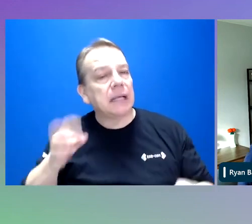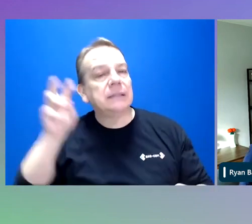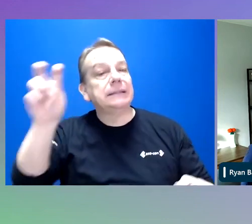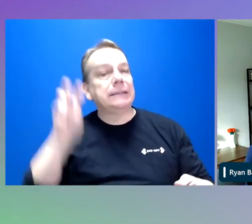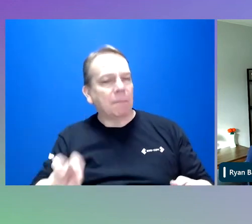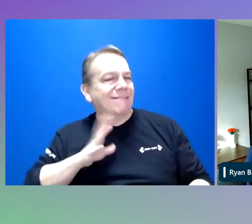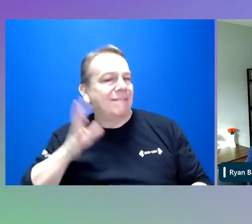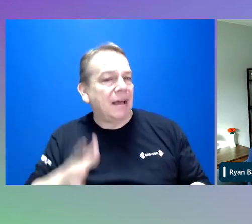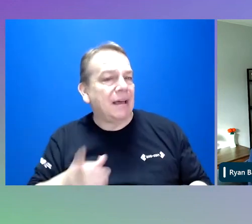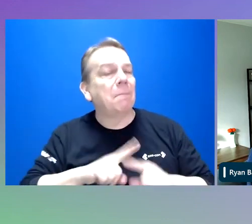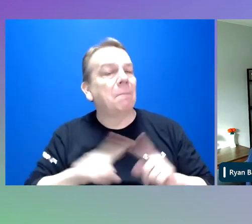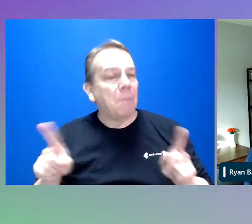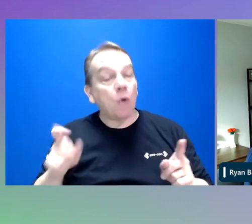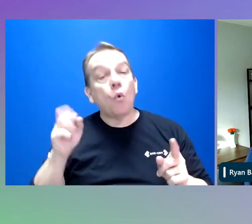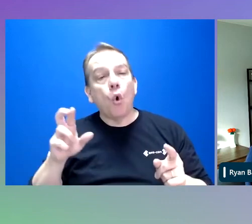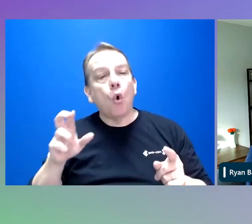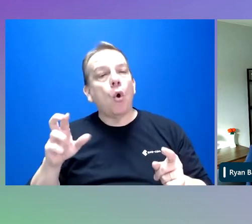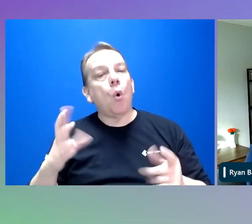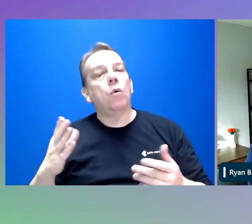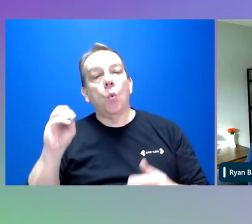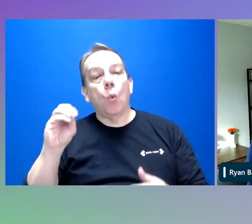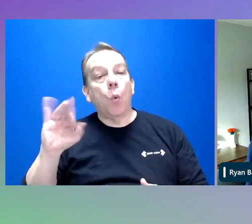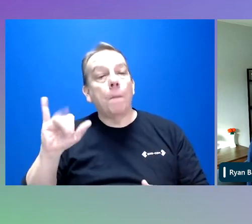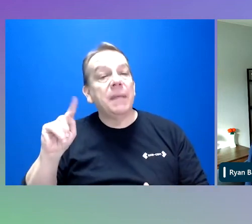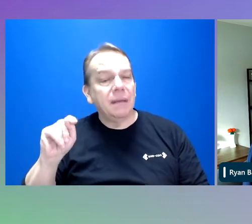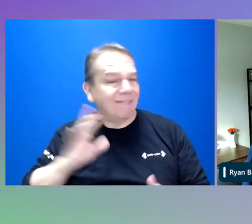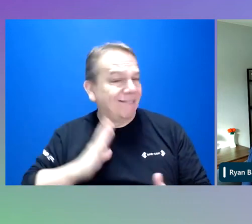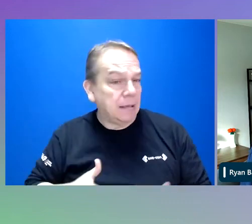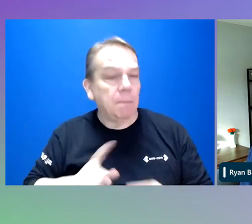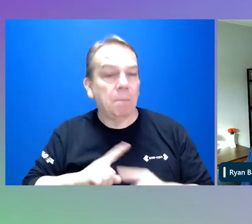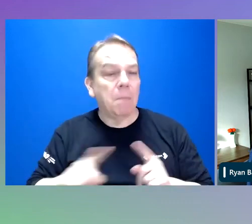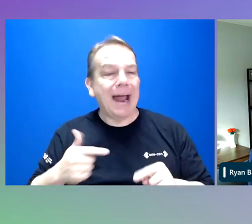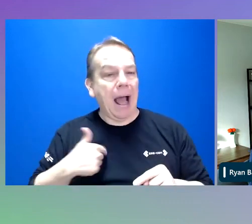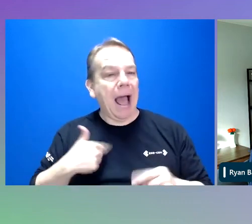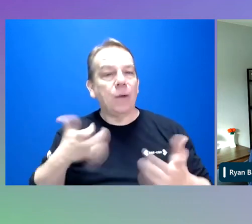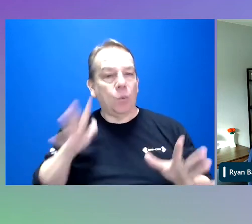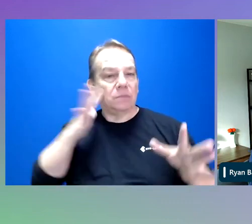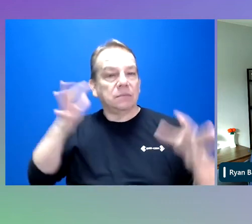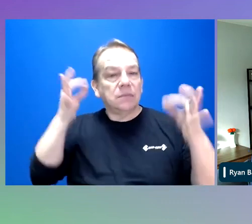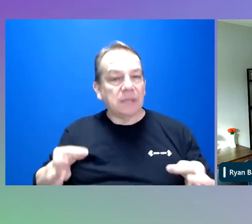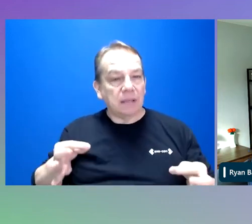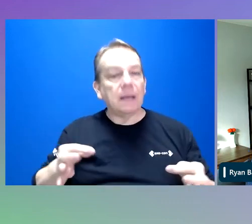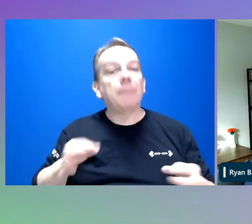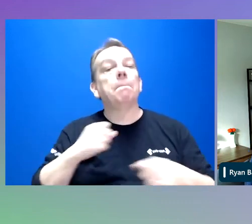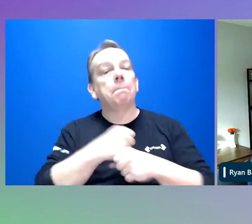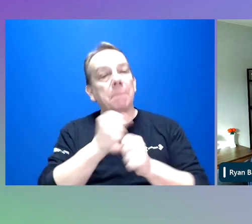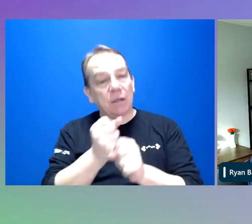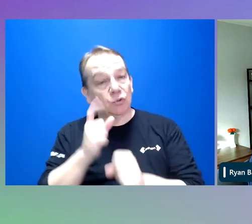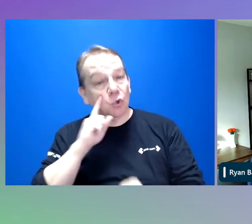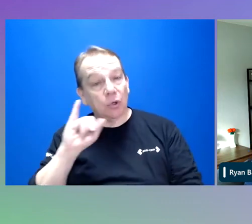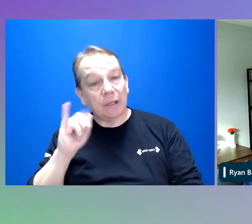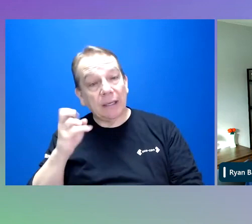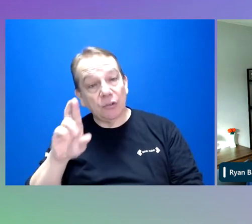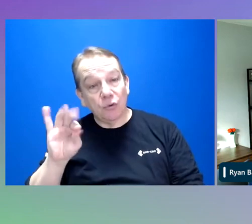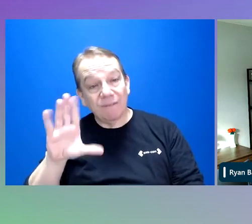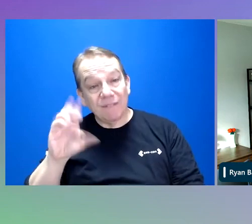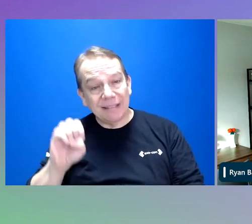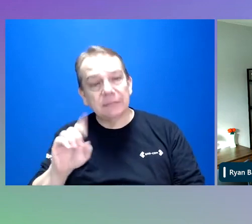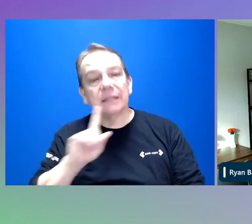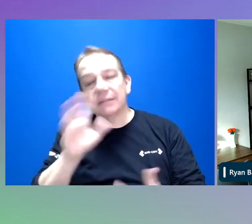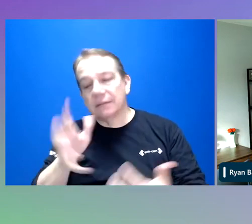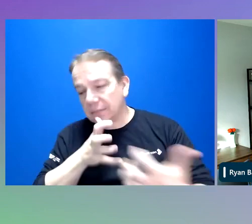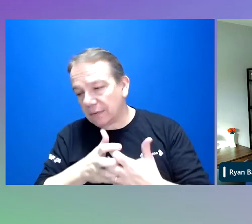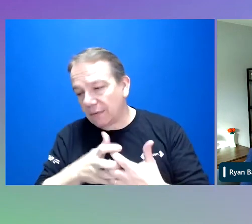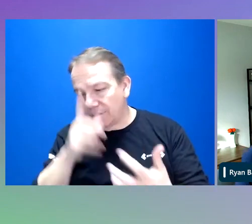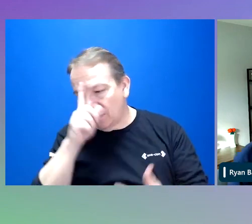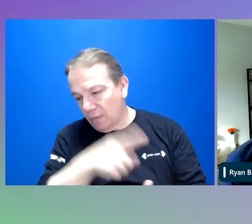reduce those verbosity settings. So I'm just saying, yeah, just make sure that the interface is compatible. And it sounds